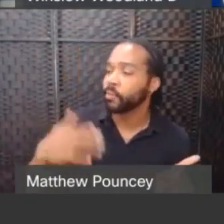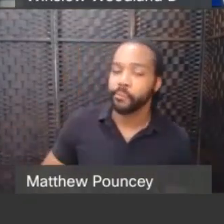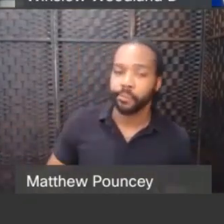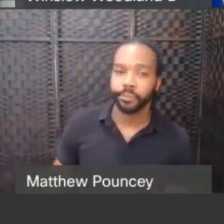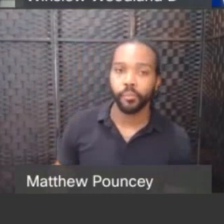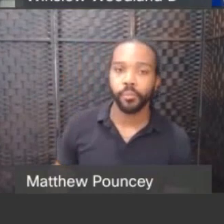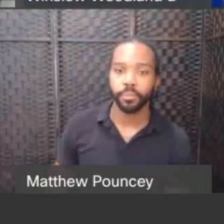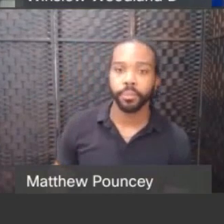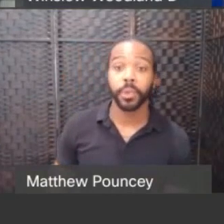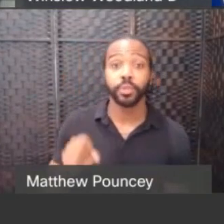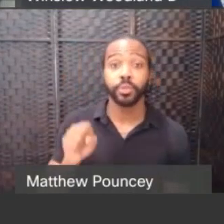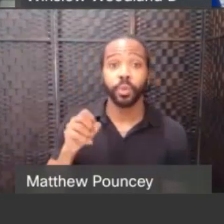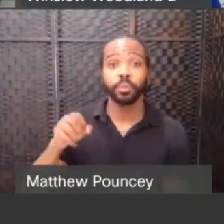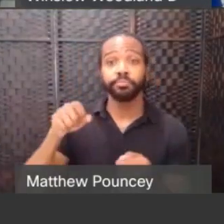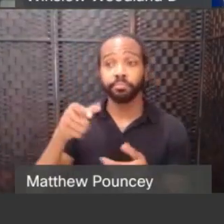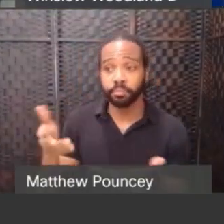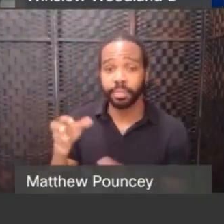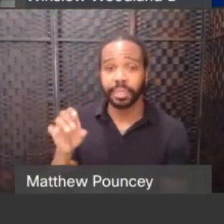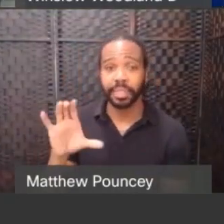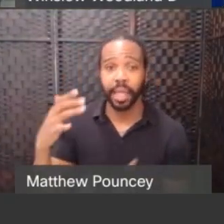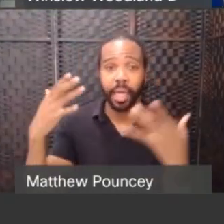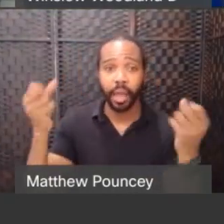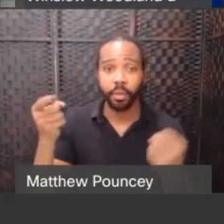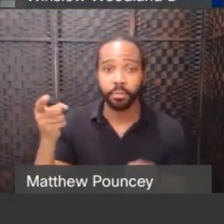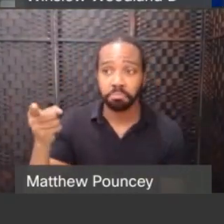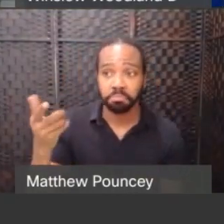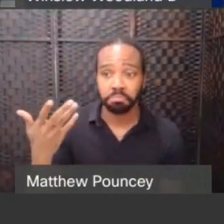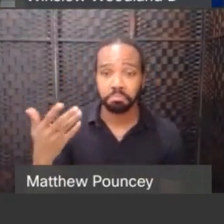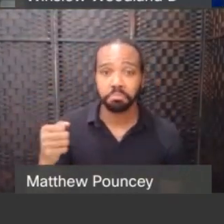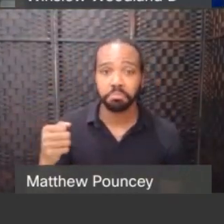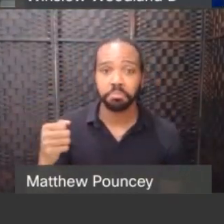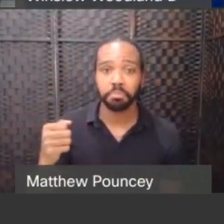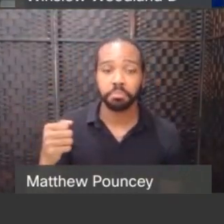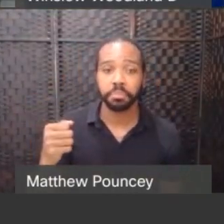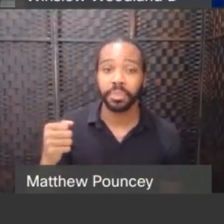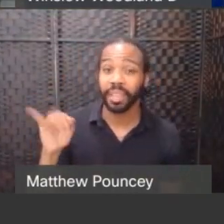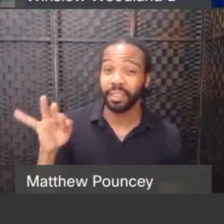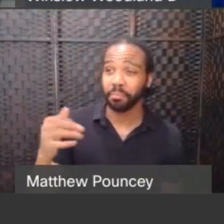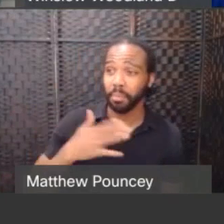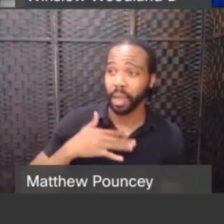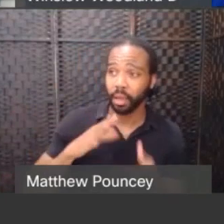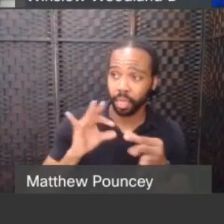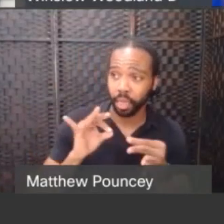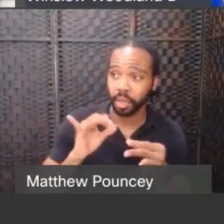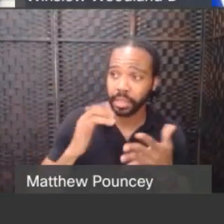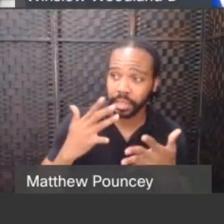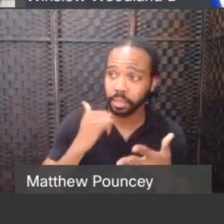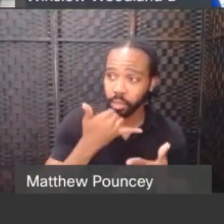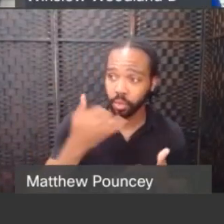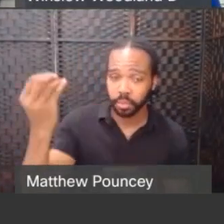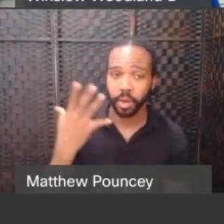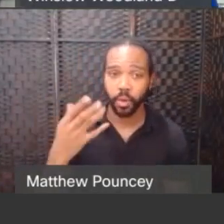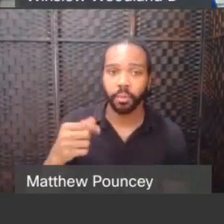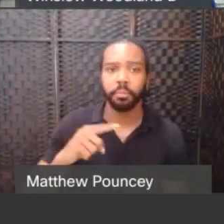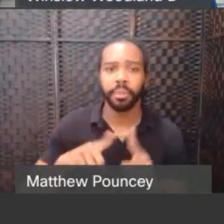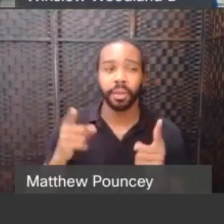so those from DC Health, if I stumble over this, please correct me, but to date, I